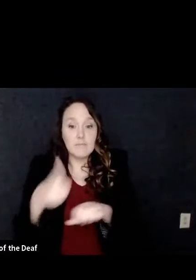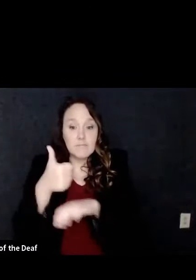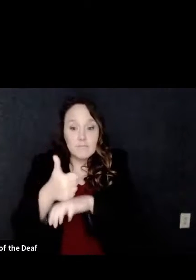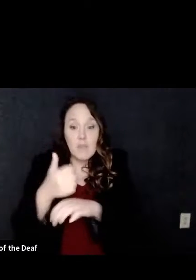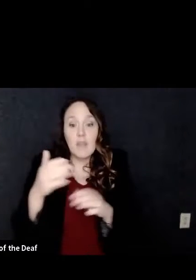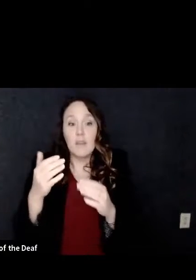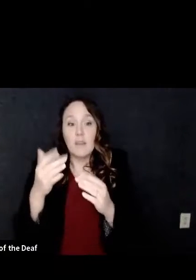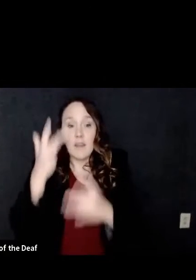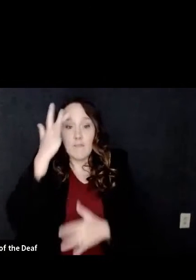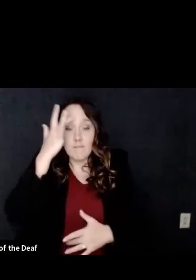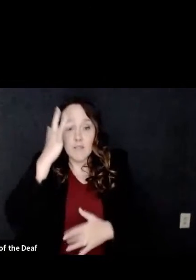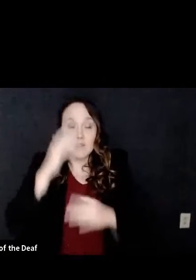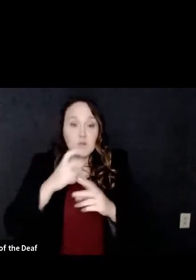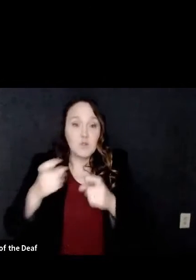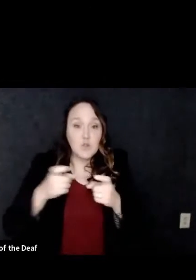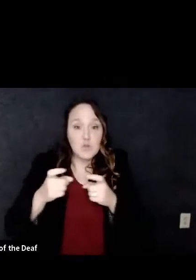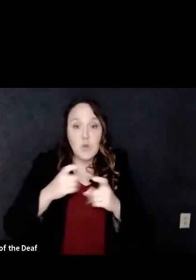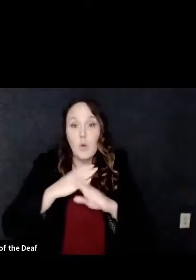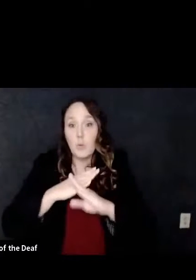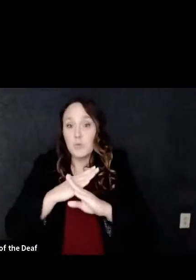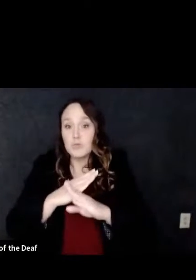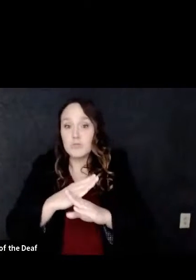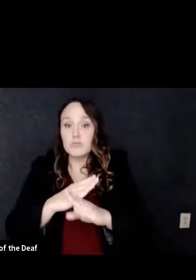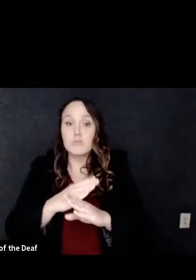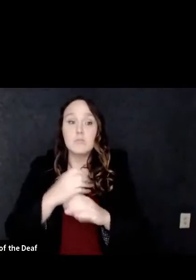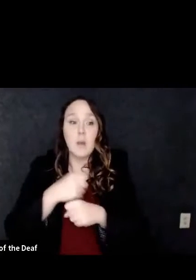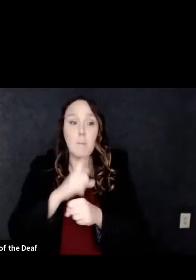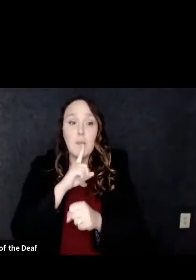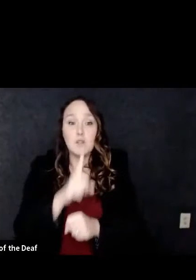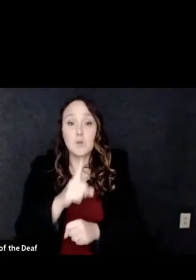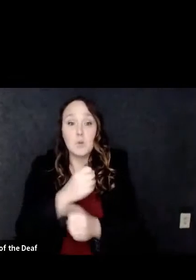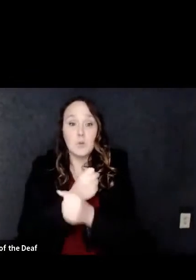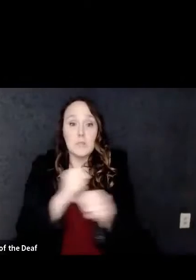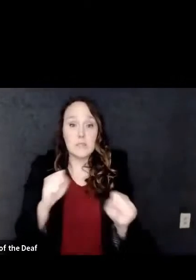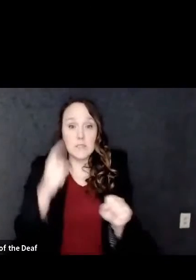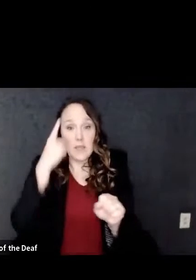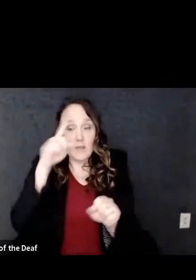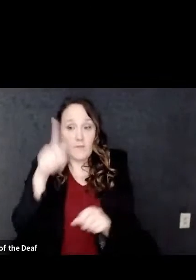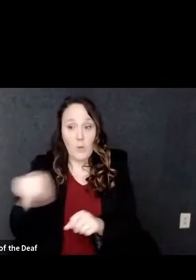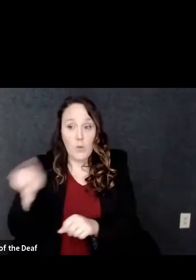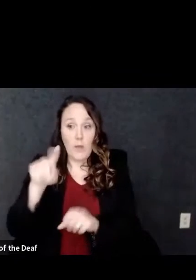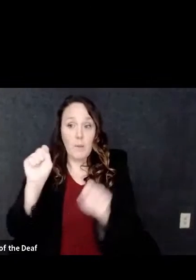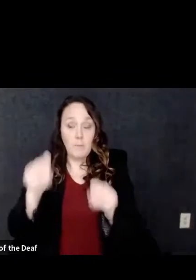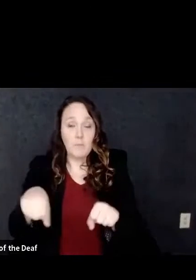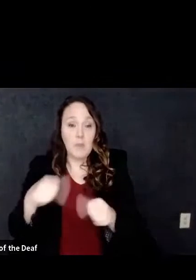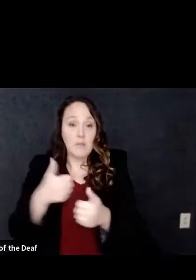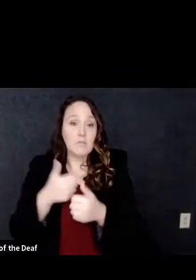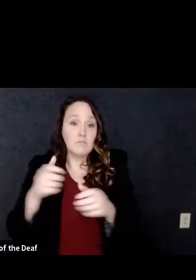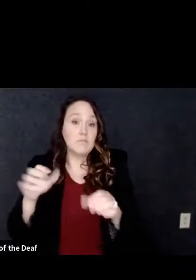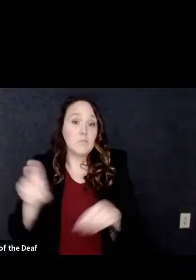control prevention measures to make that safe for those people to be able to exercise their right to vote.